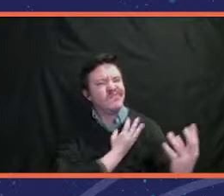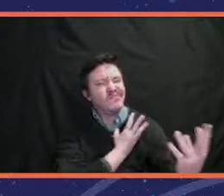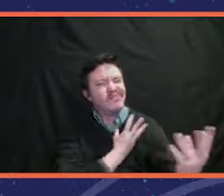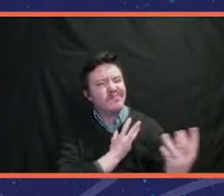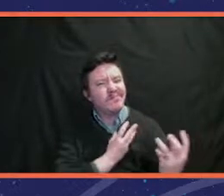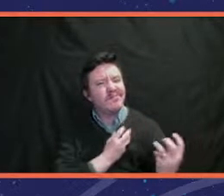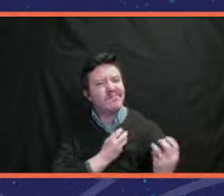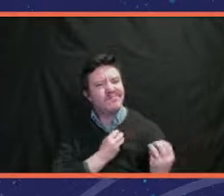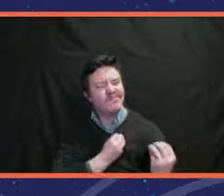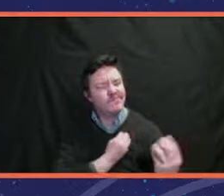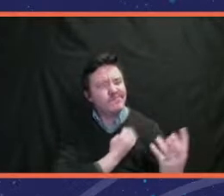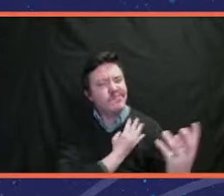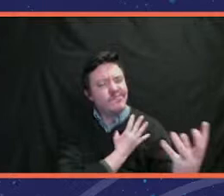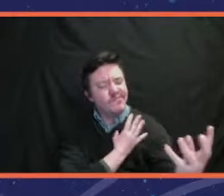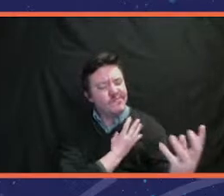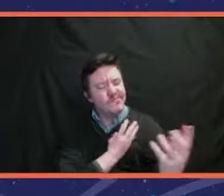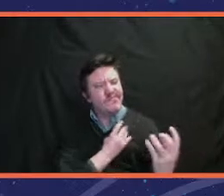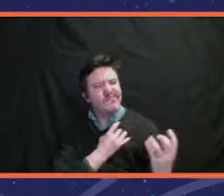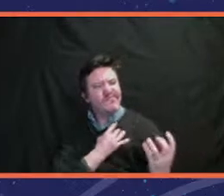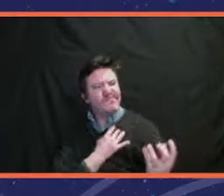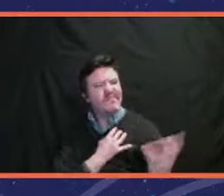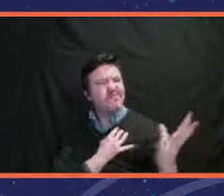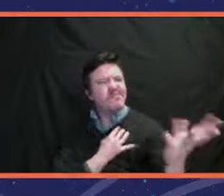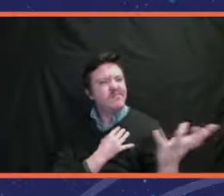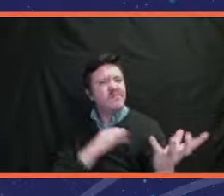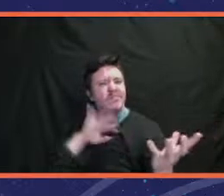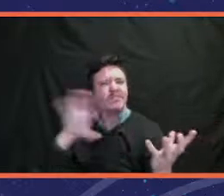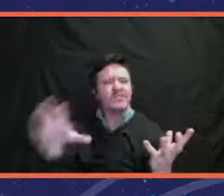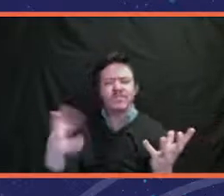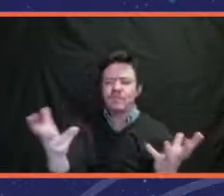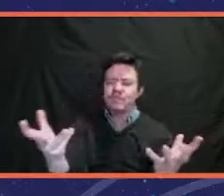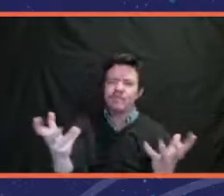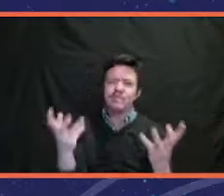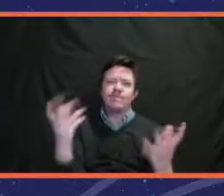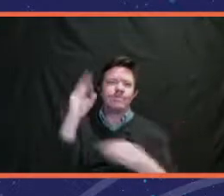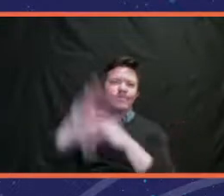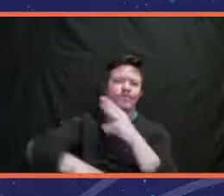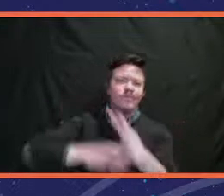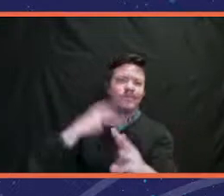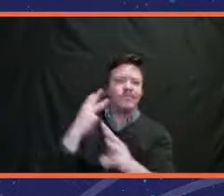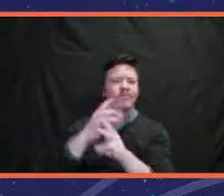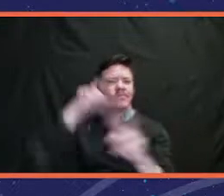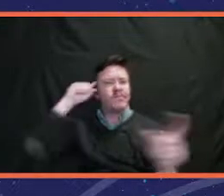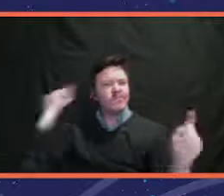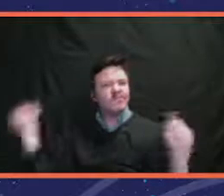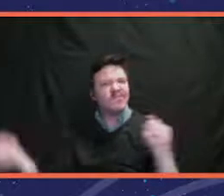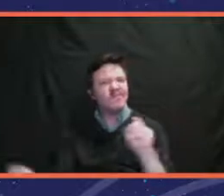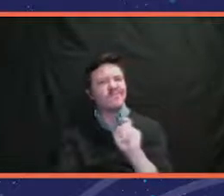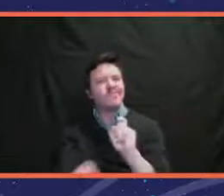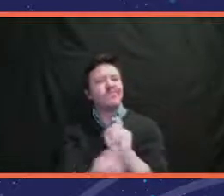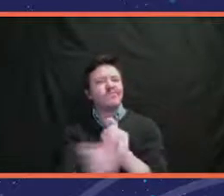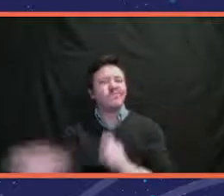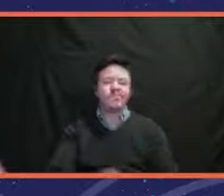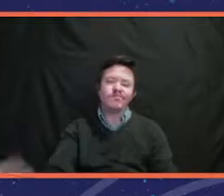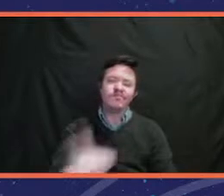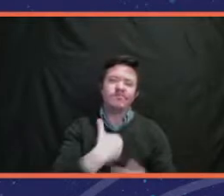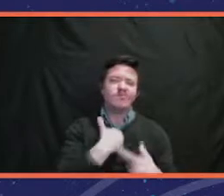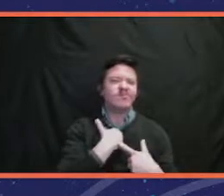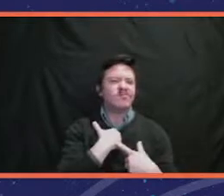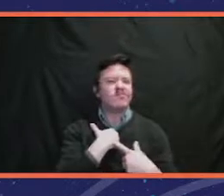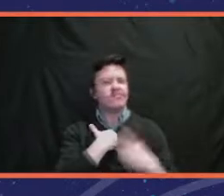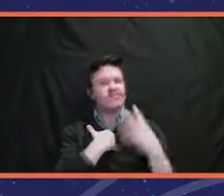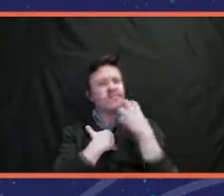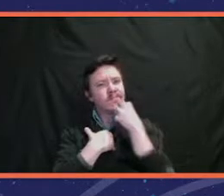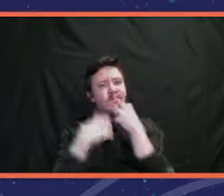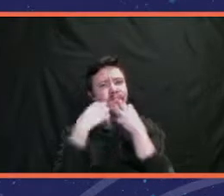burning to light our paths, so scientific that it's spiritual. The earth is